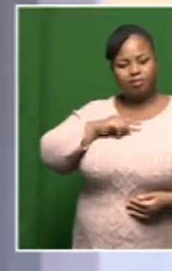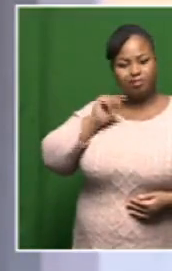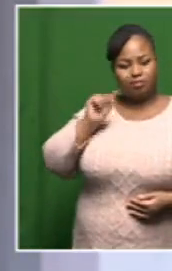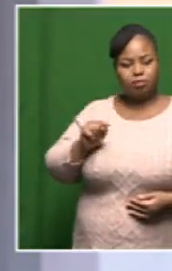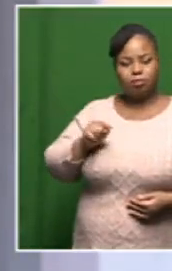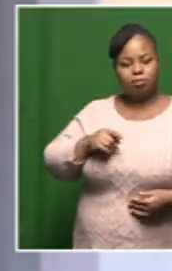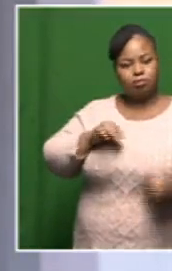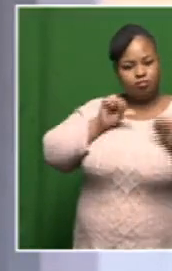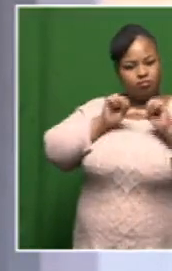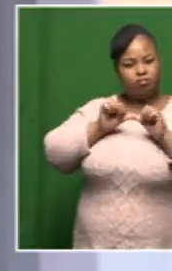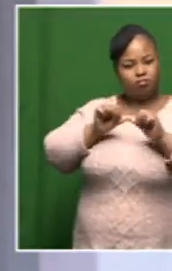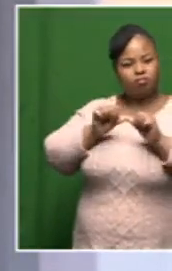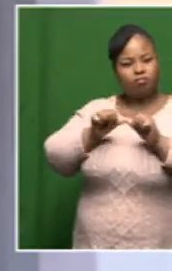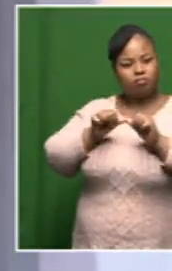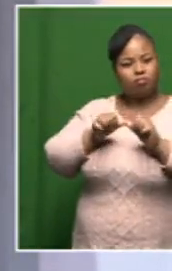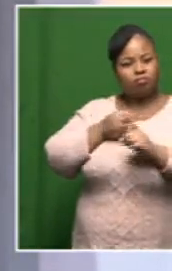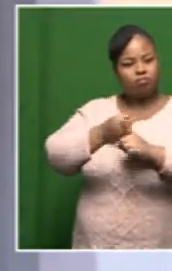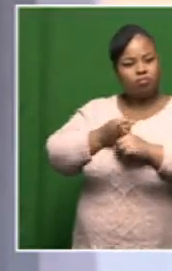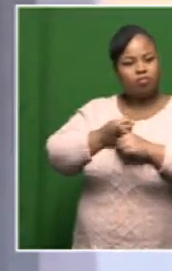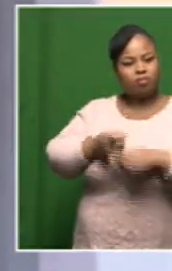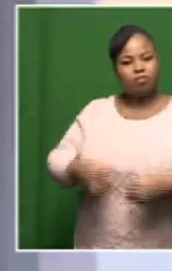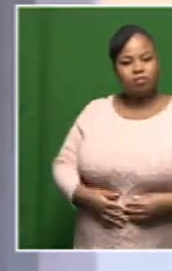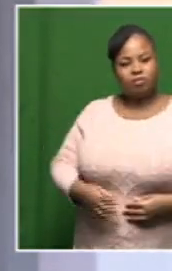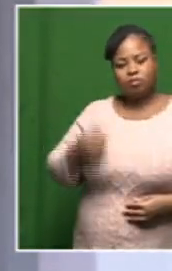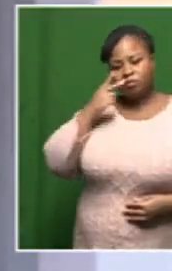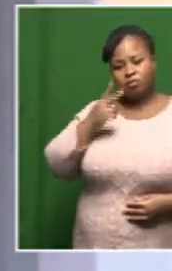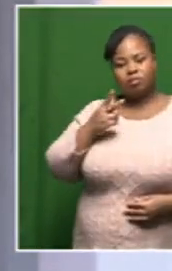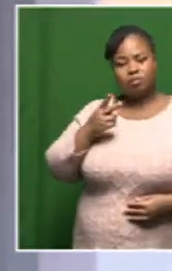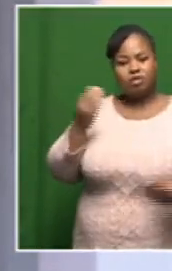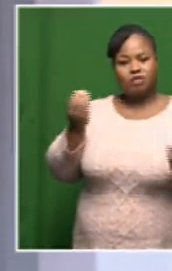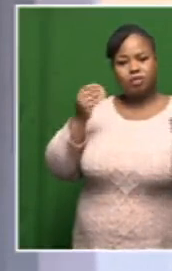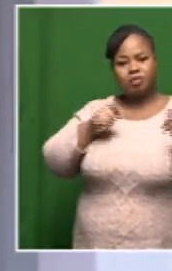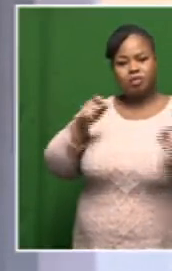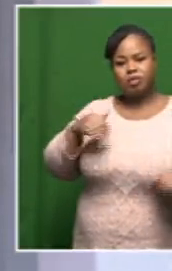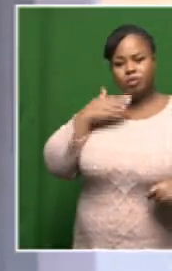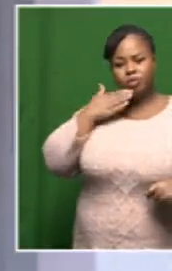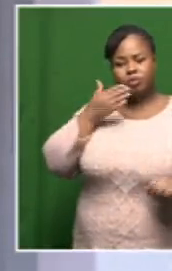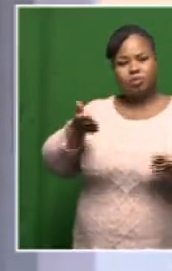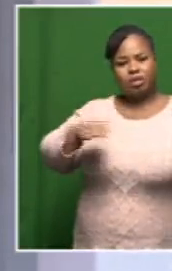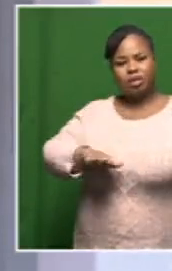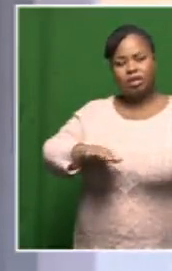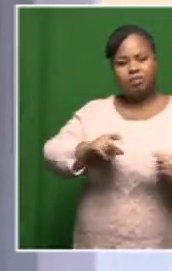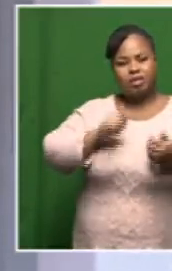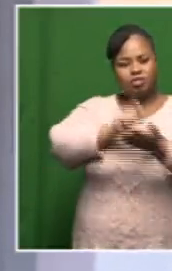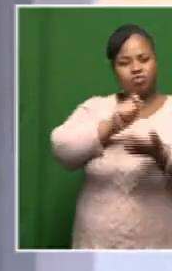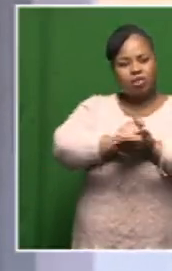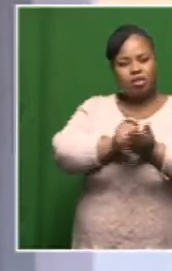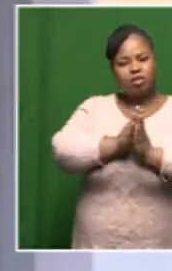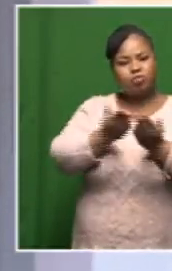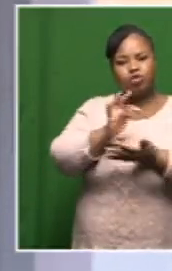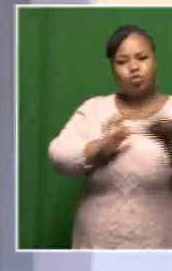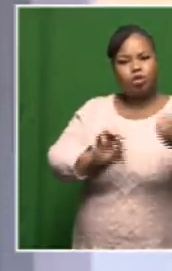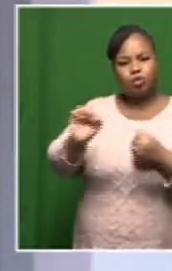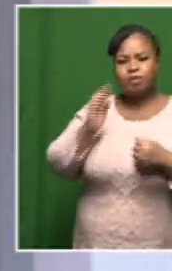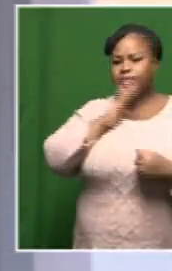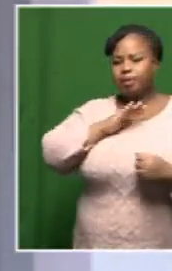know, going and going and seeing masters dying and undocumented. It gave me the inspiration to